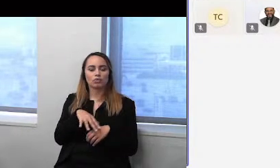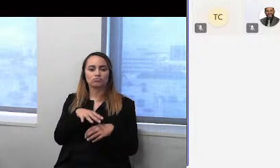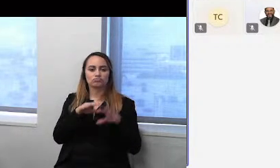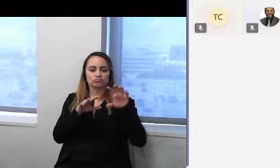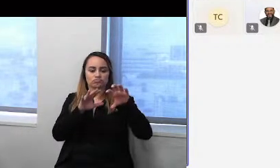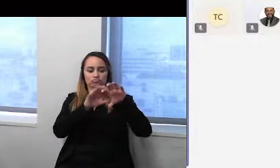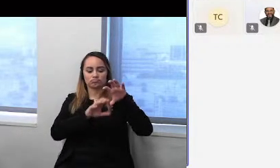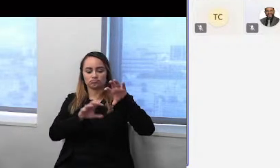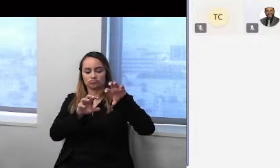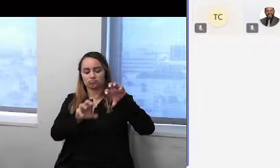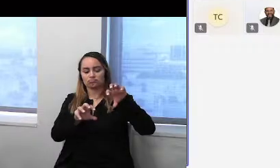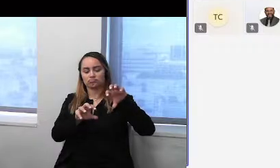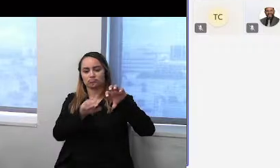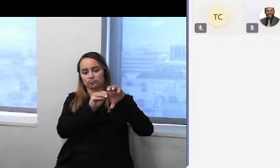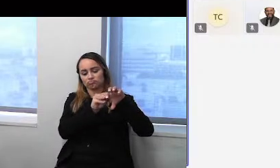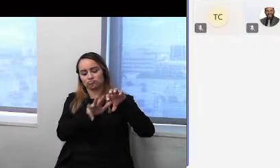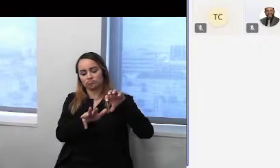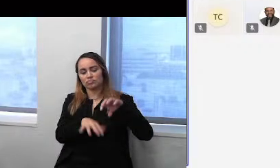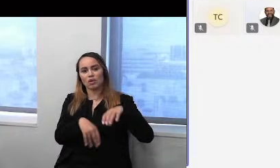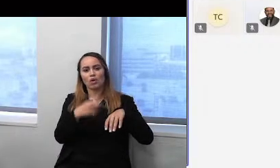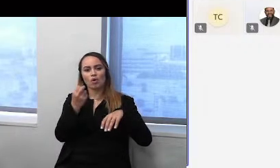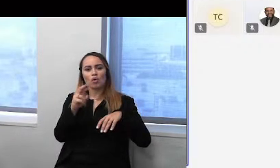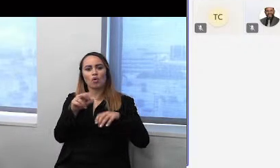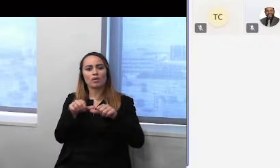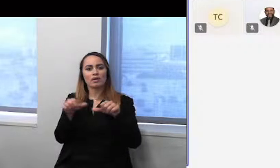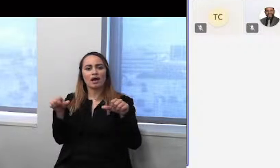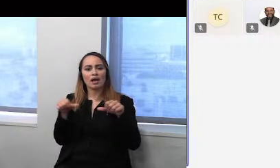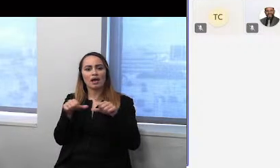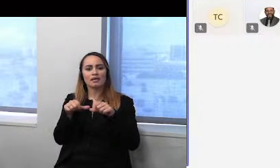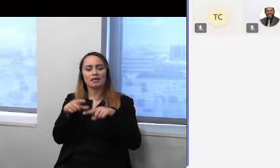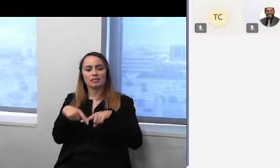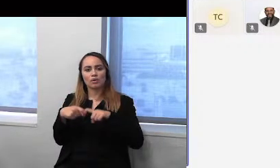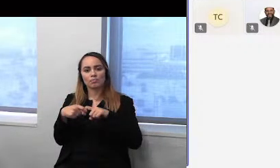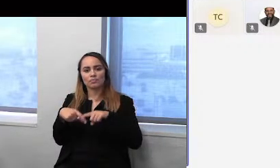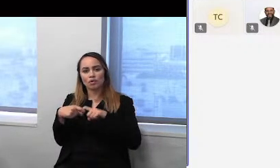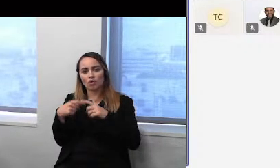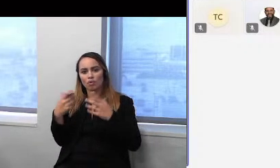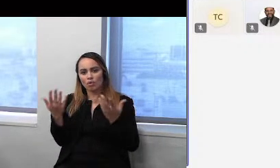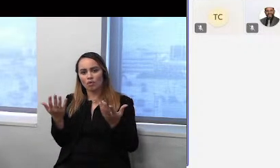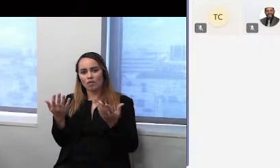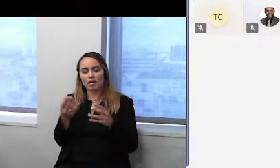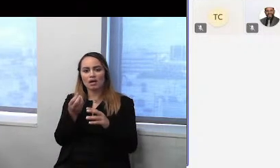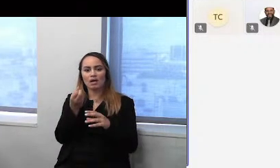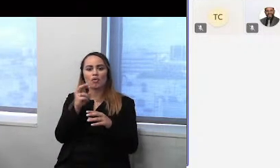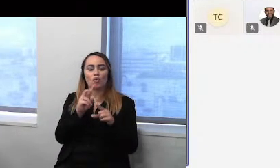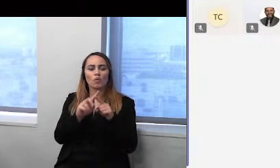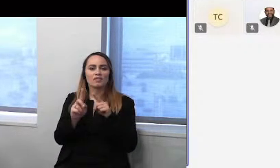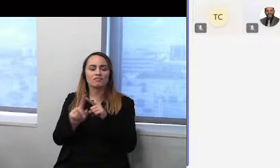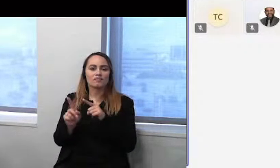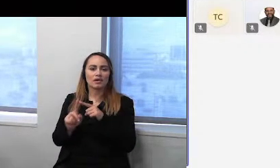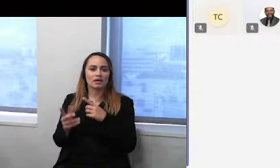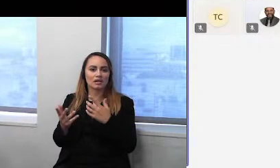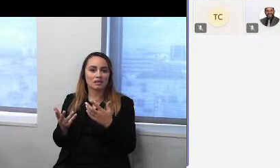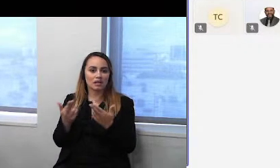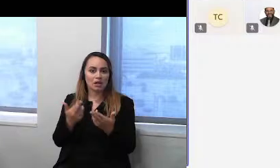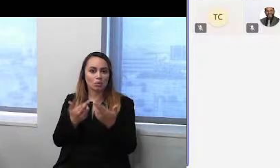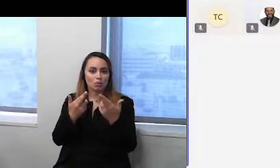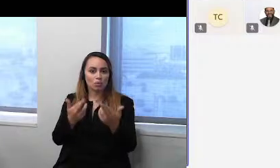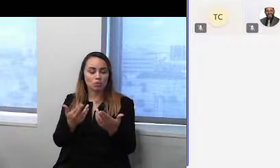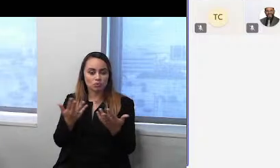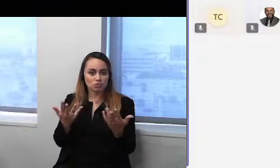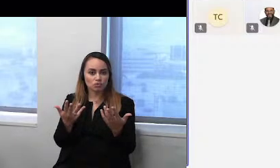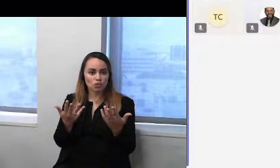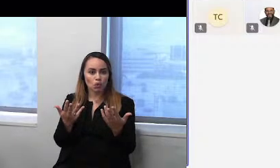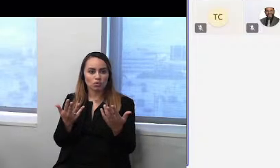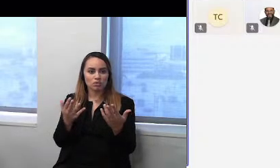from different power sources. So what does it actually providing? How